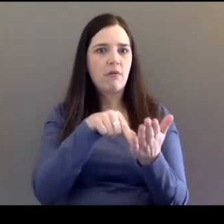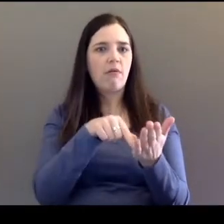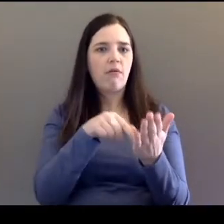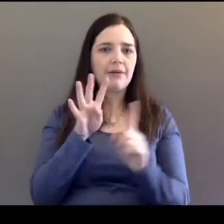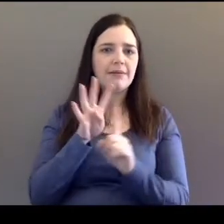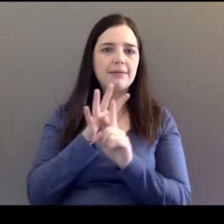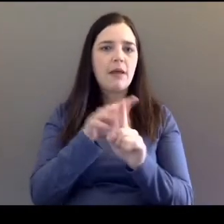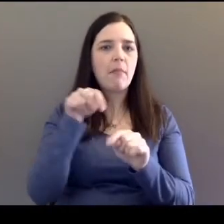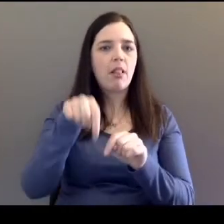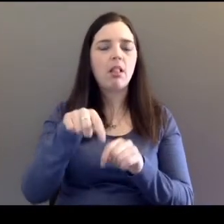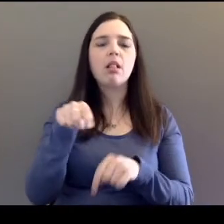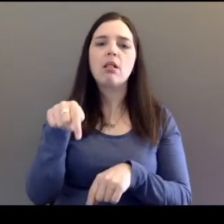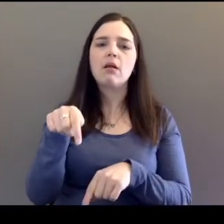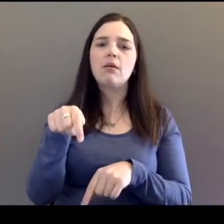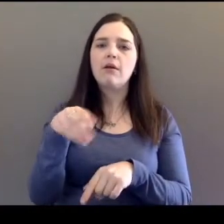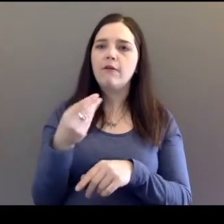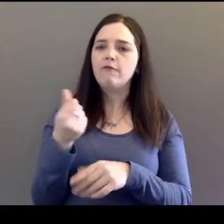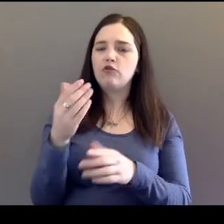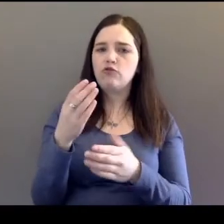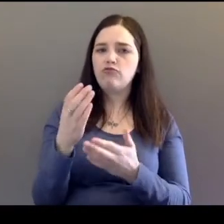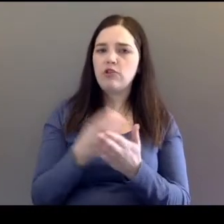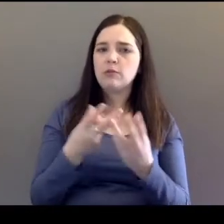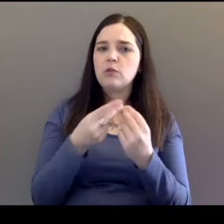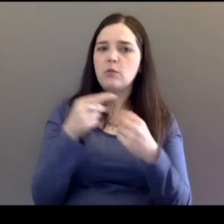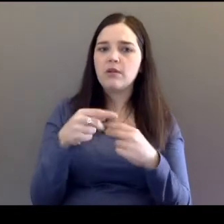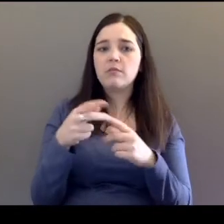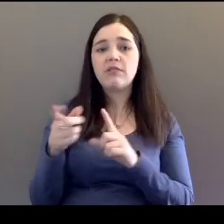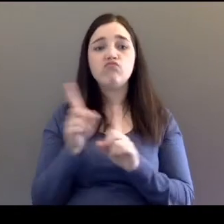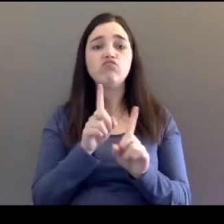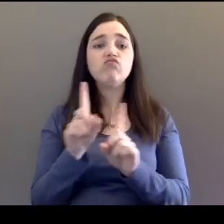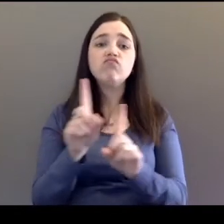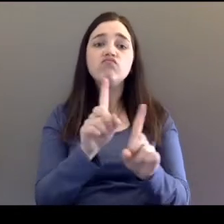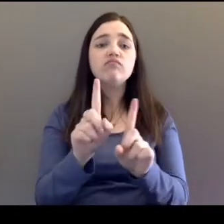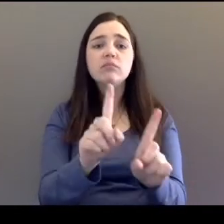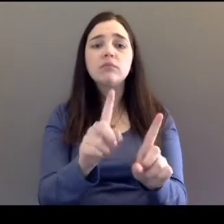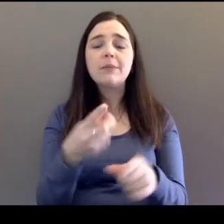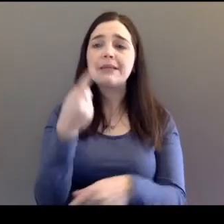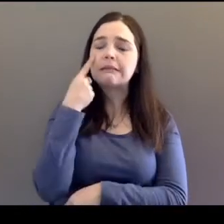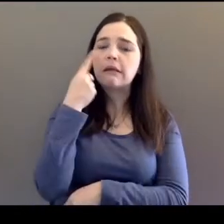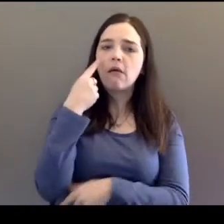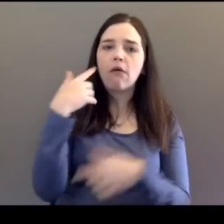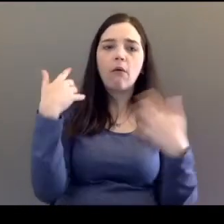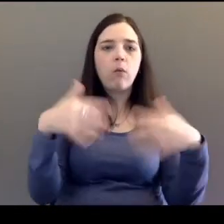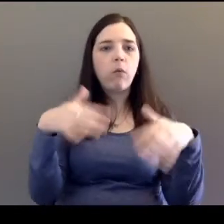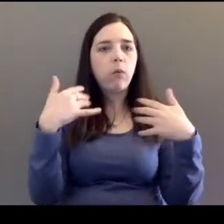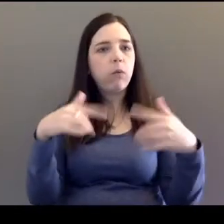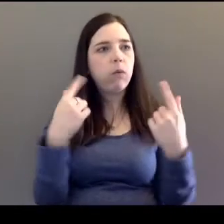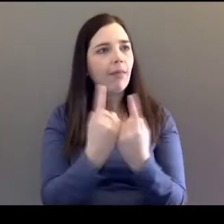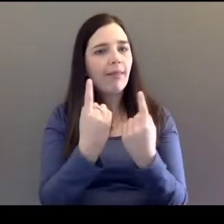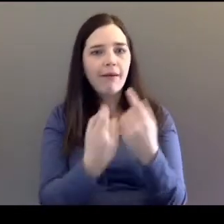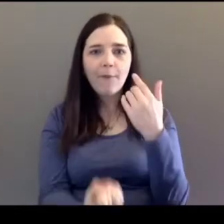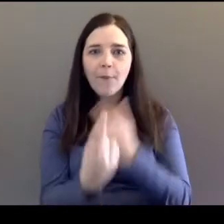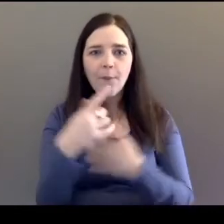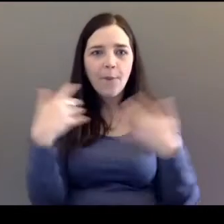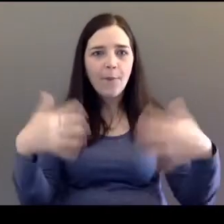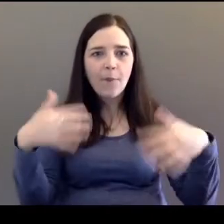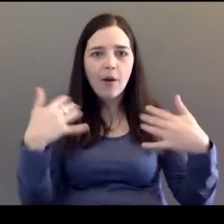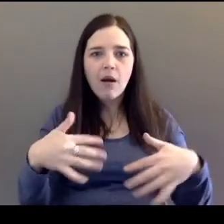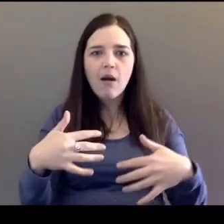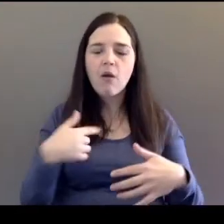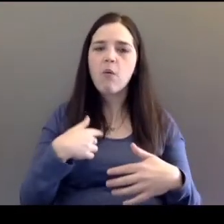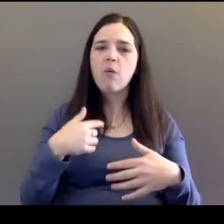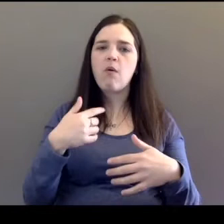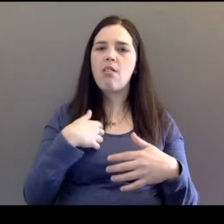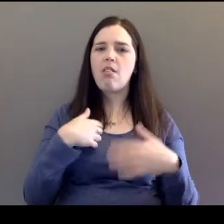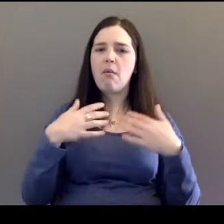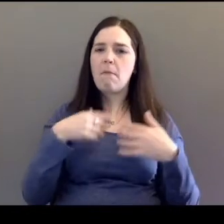Jesus. They've had a few chapters with him now. They've wandered around different places. They've seen amazing things. The power that he had to heal a